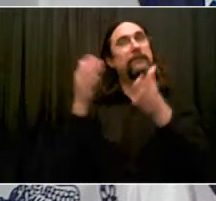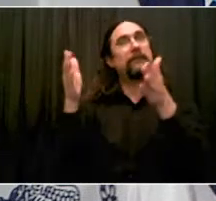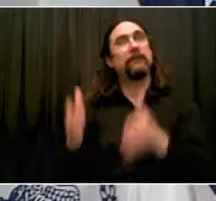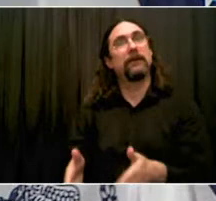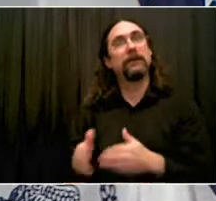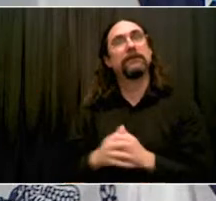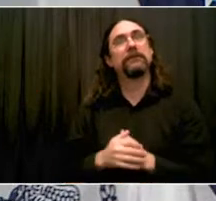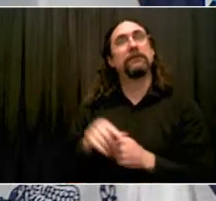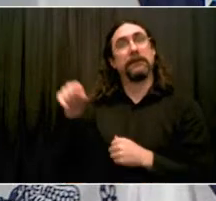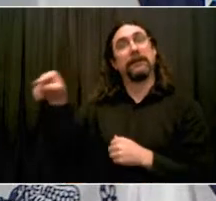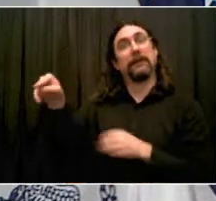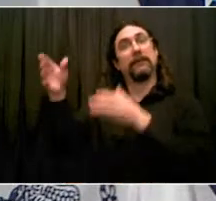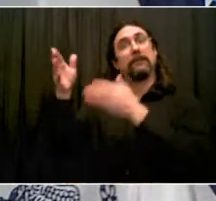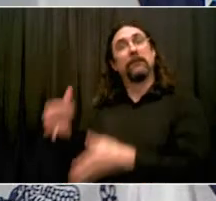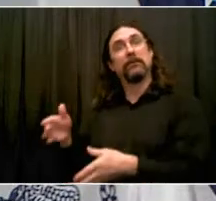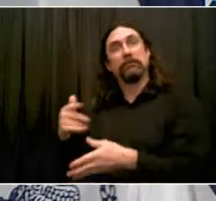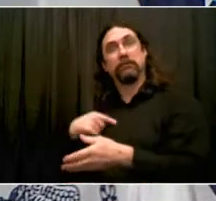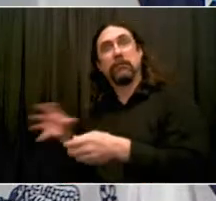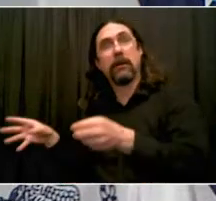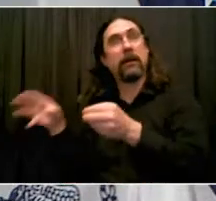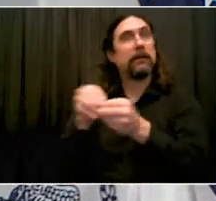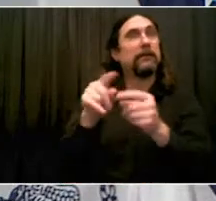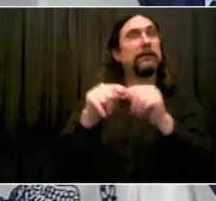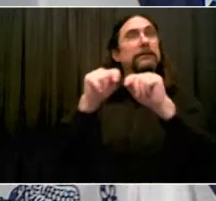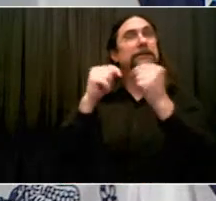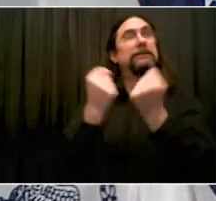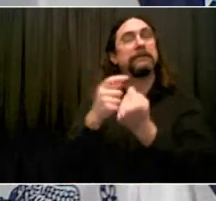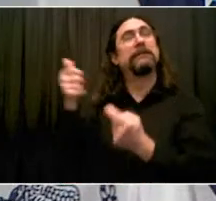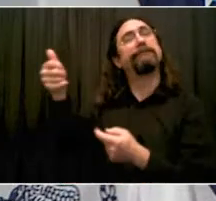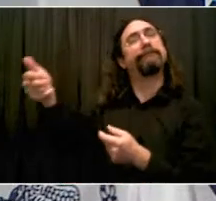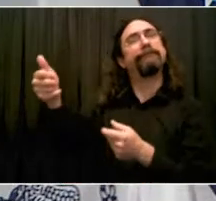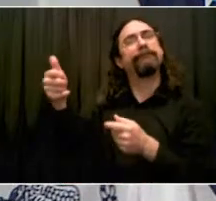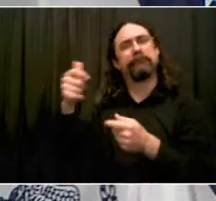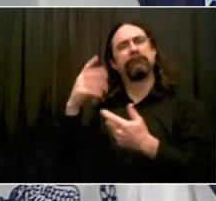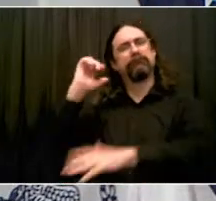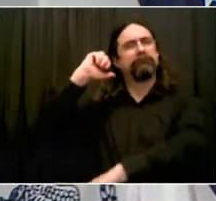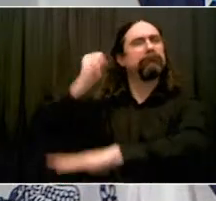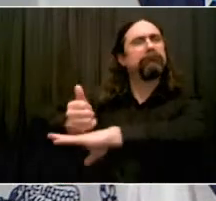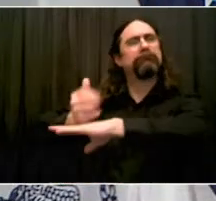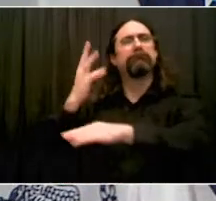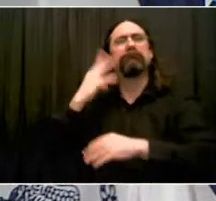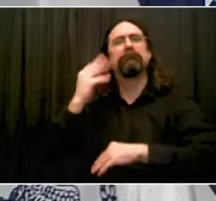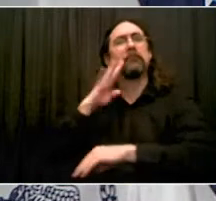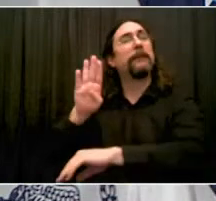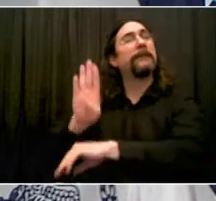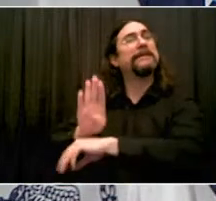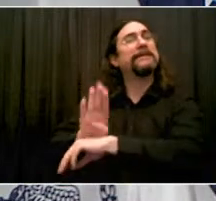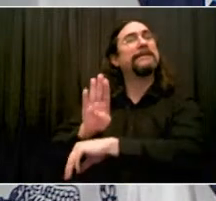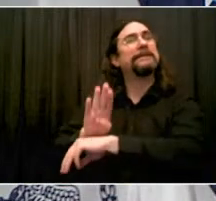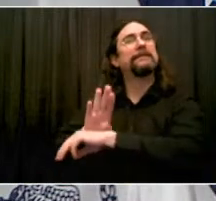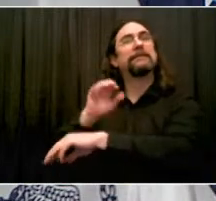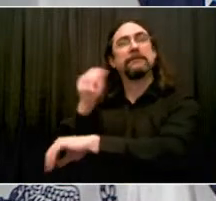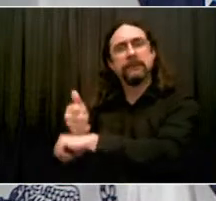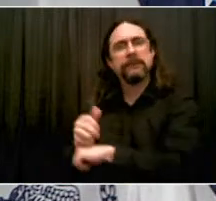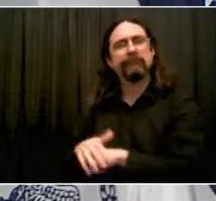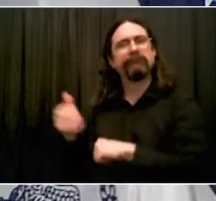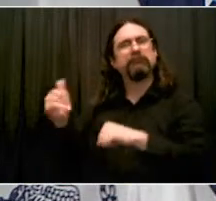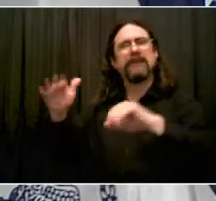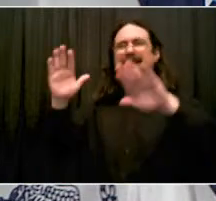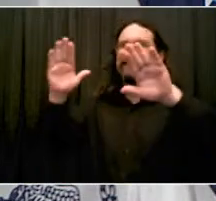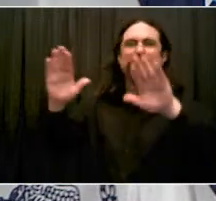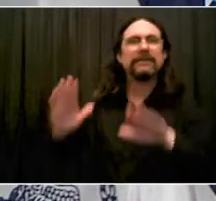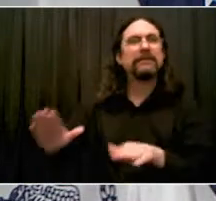done things that people see as definitional of what's great about New York City.